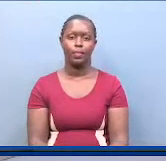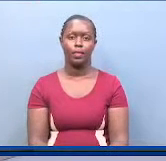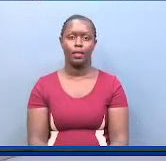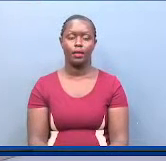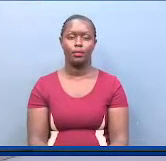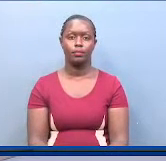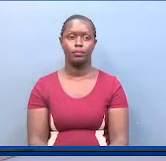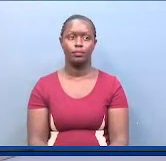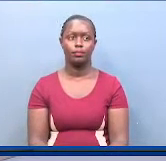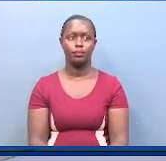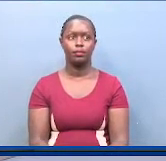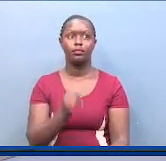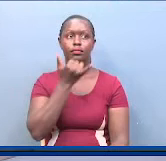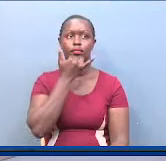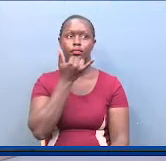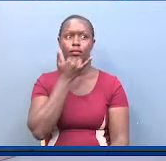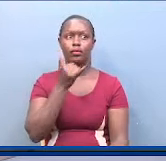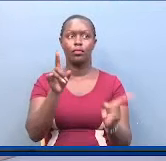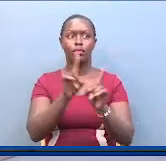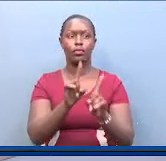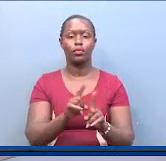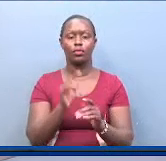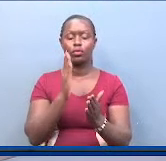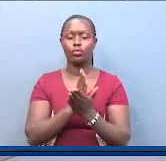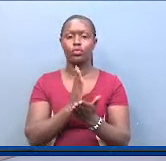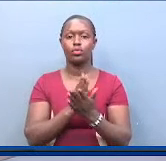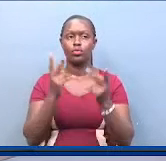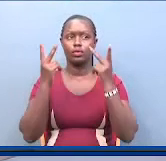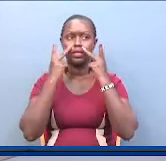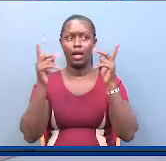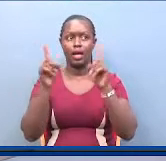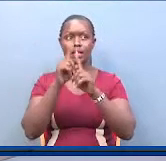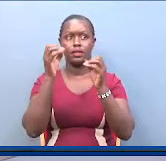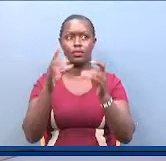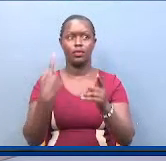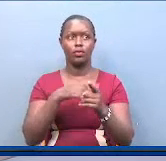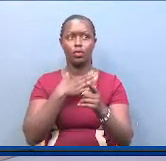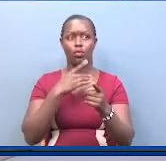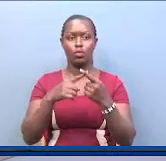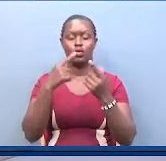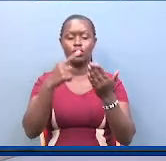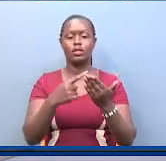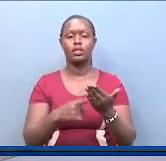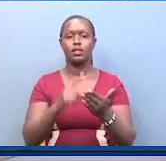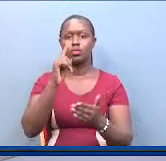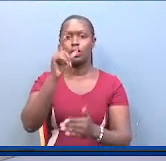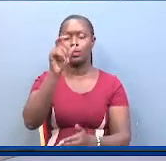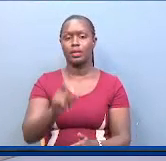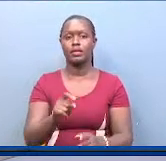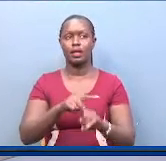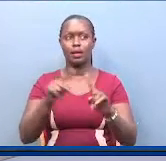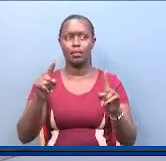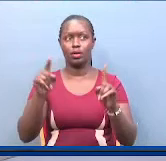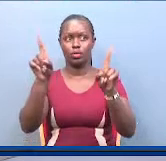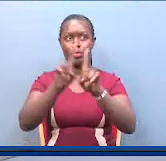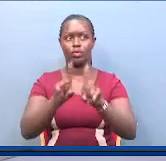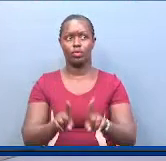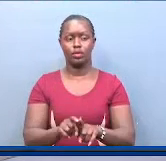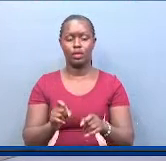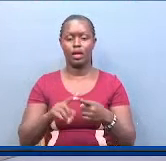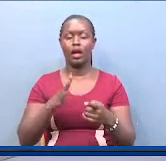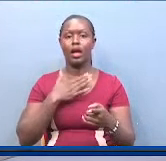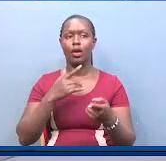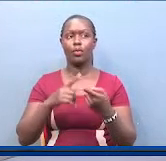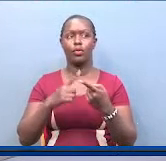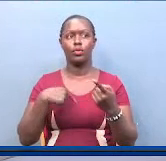I think it is very wrong to actually look like we want to discuss only one person. But nevertheless, I